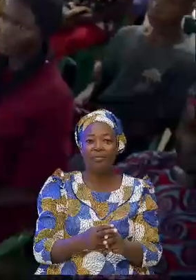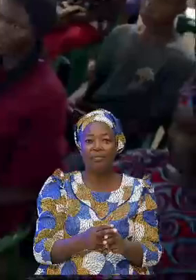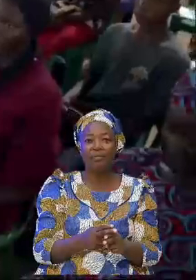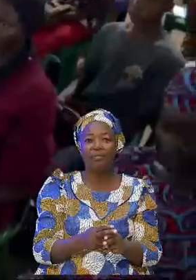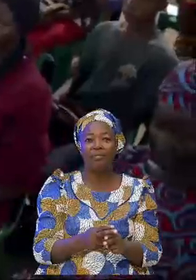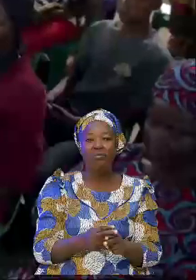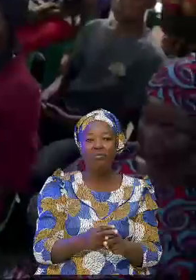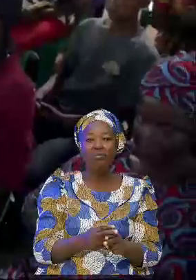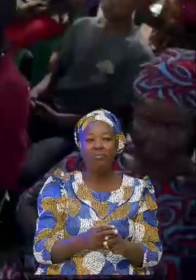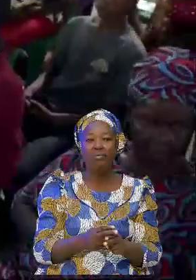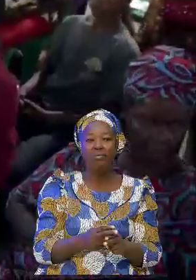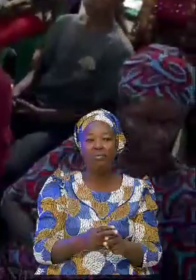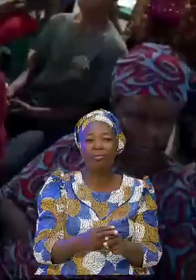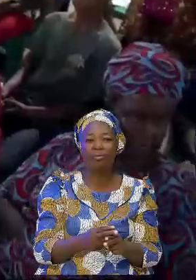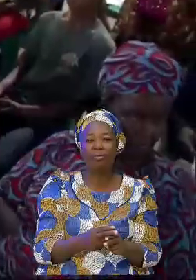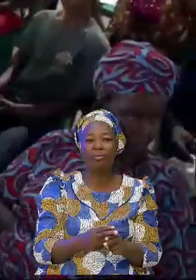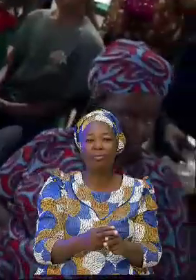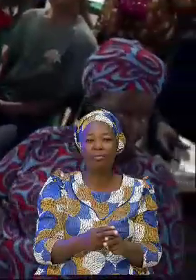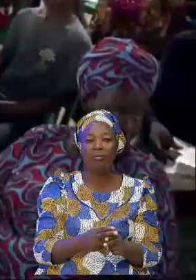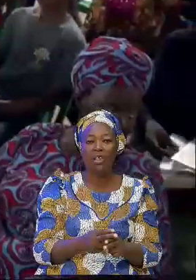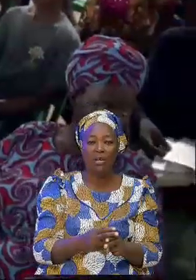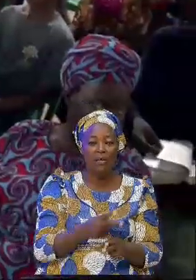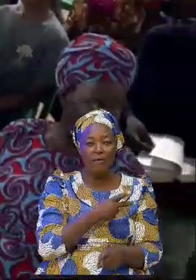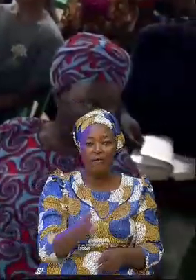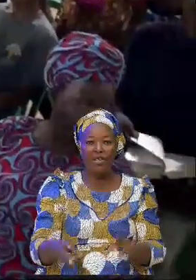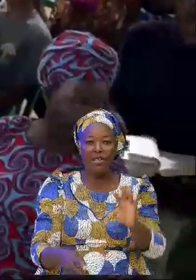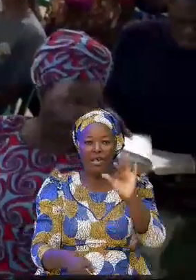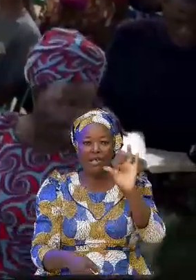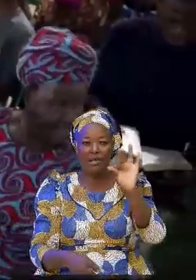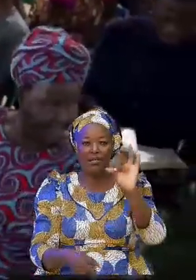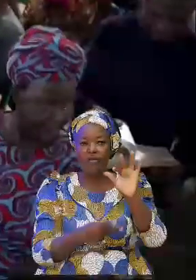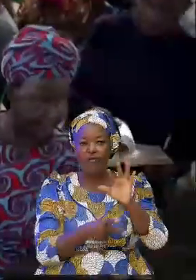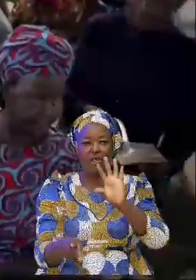now on, in Jesus' name.